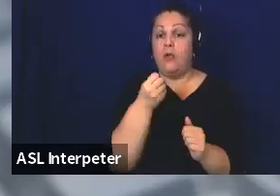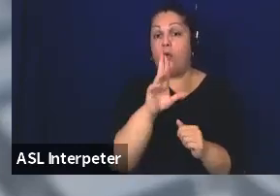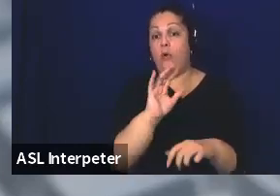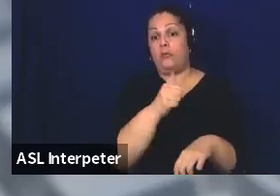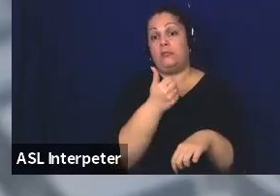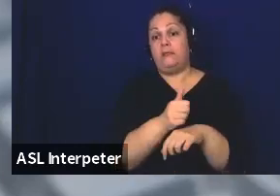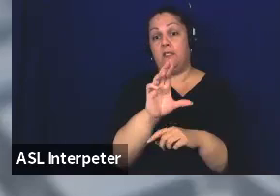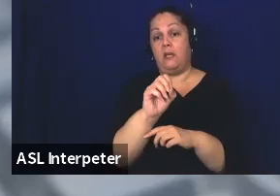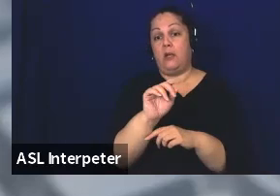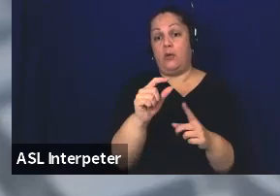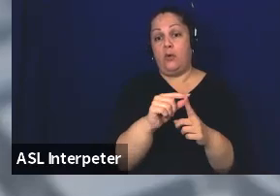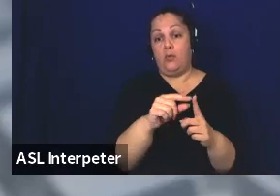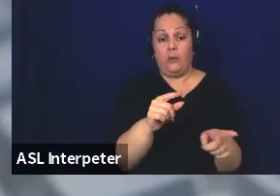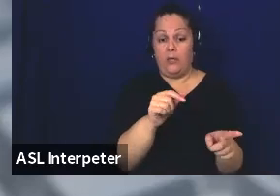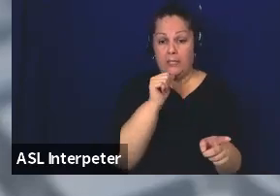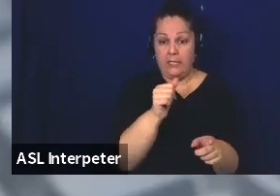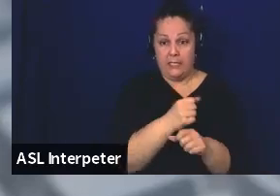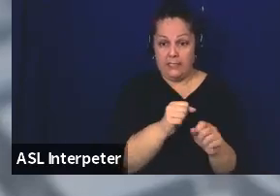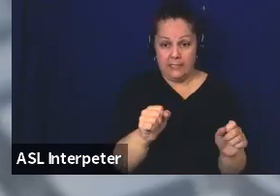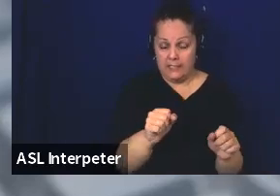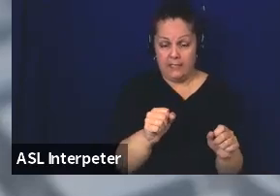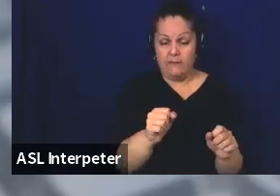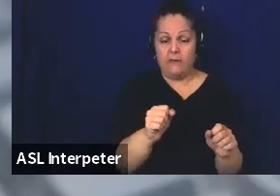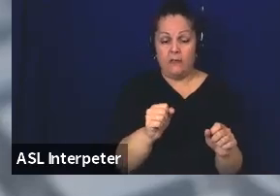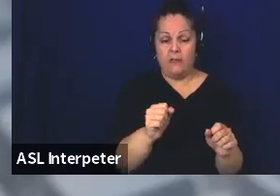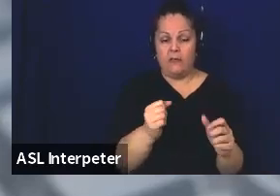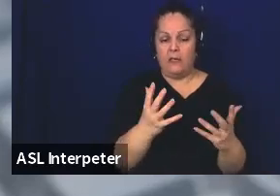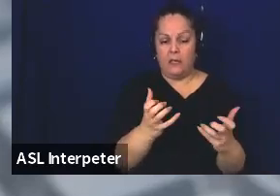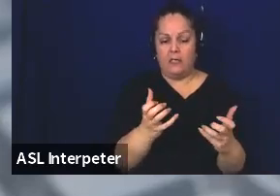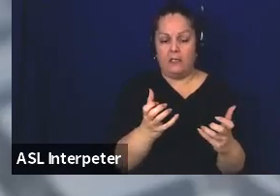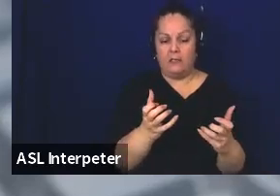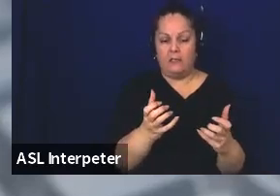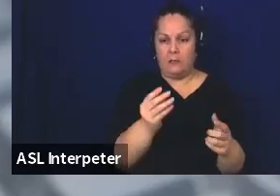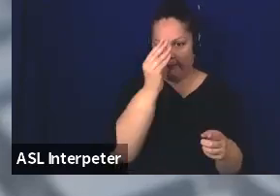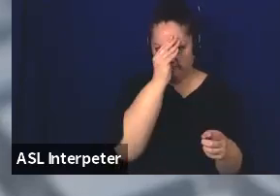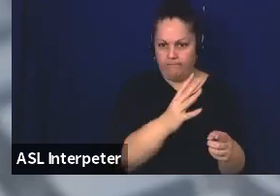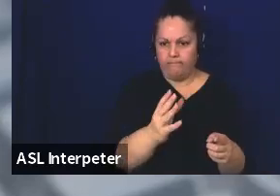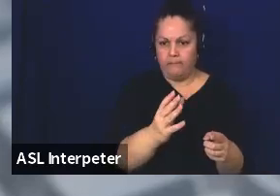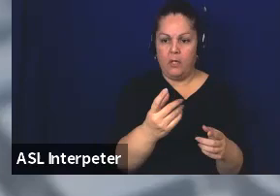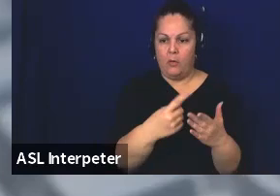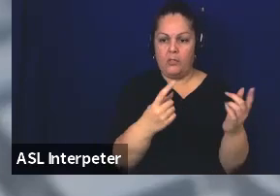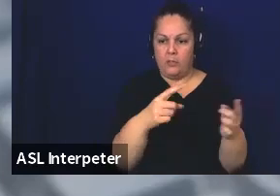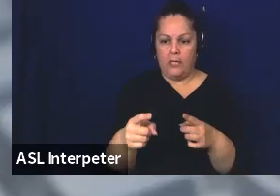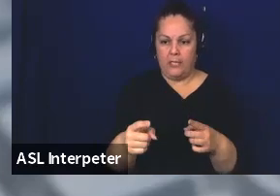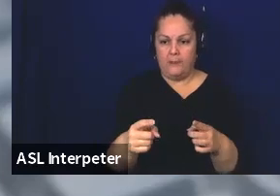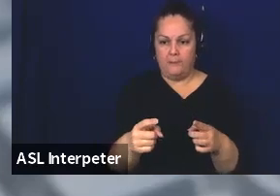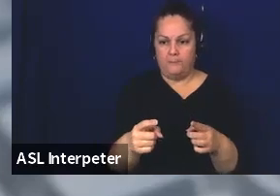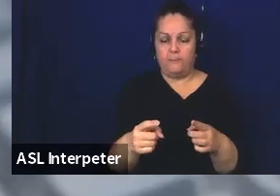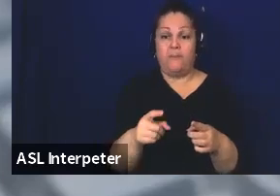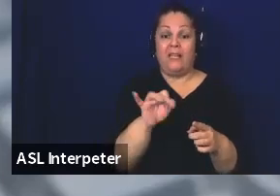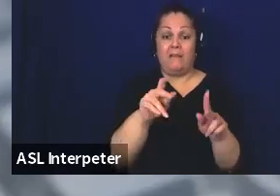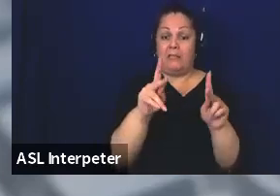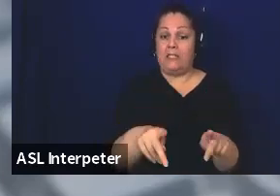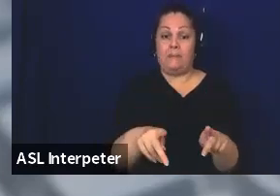code word for when they're unsafe and they want to let someone know what's going on if that person is